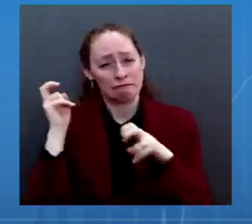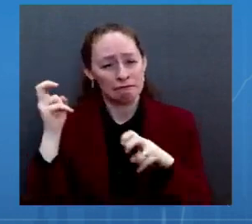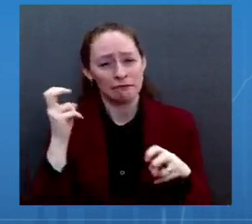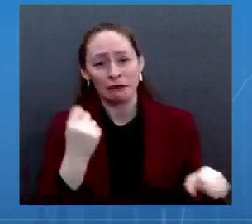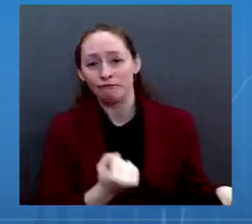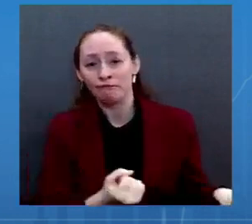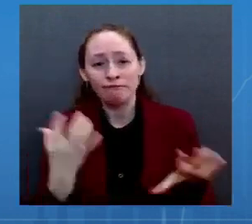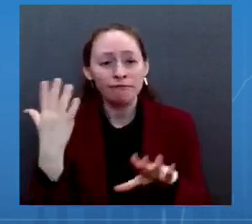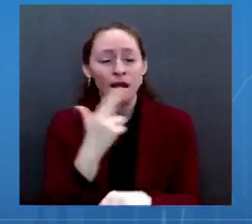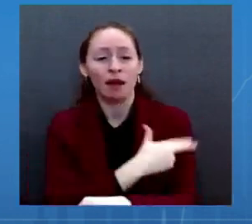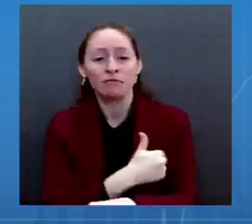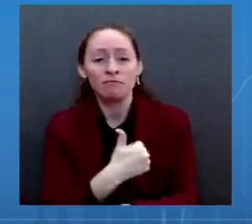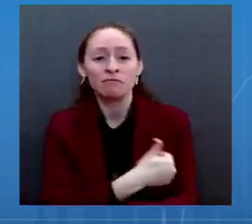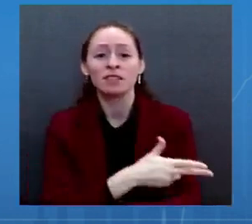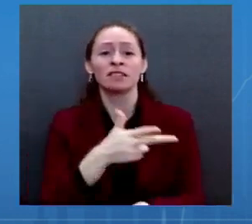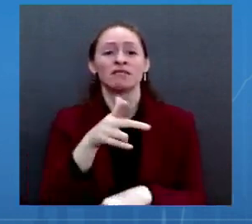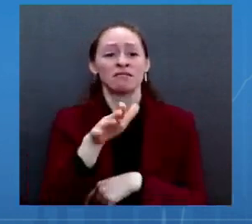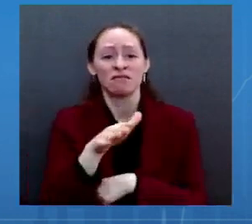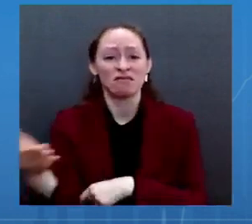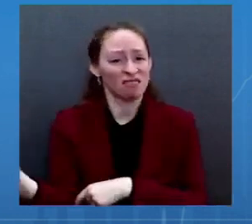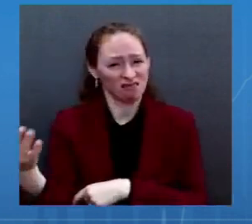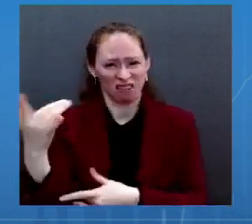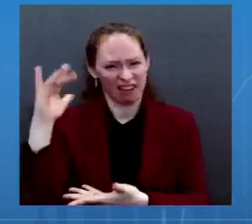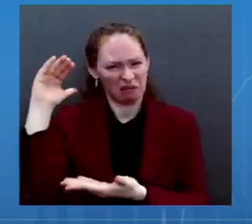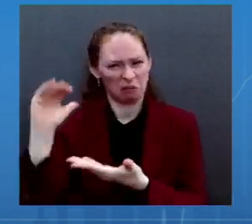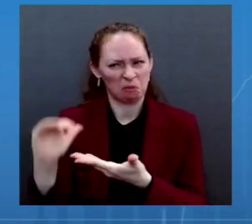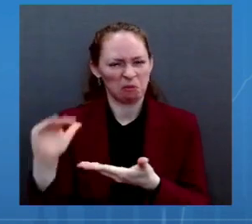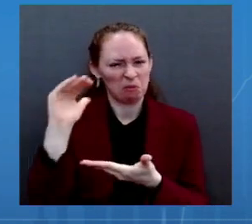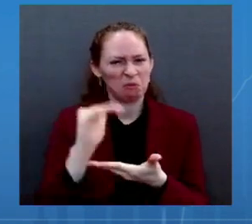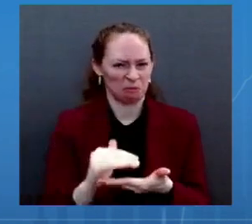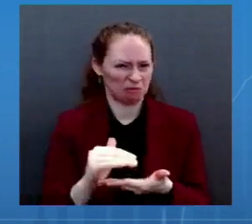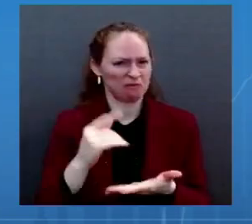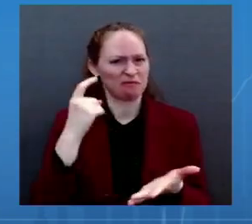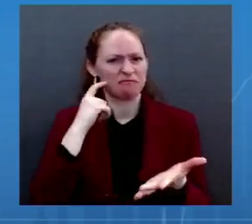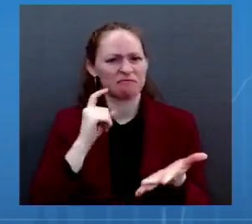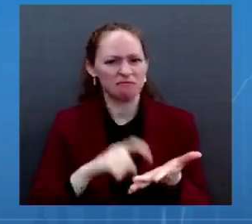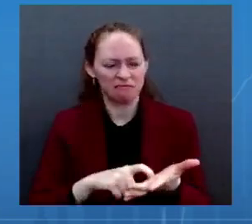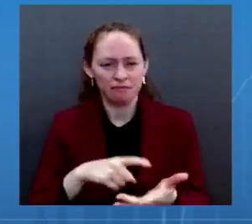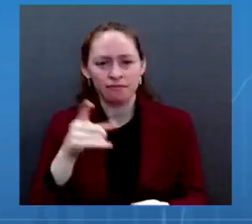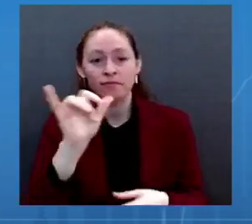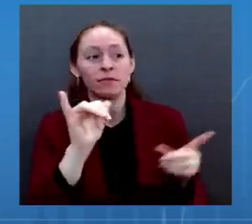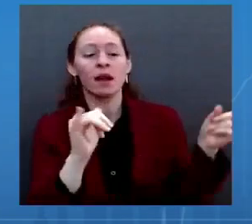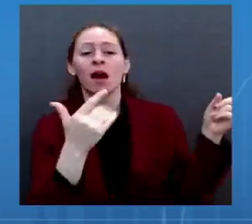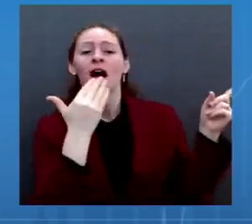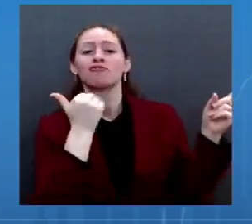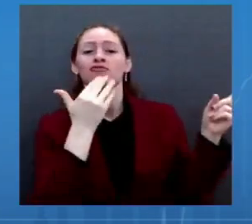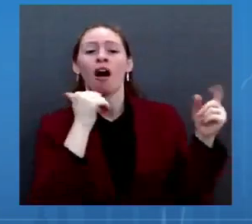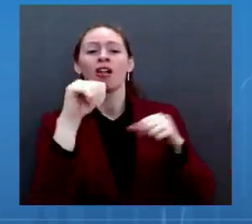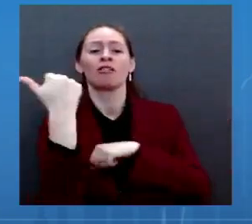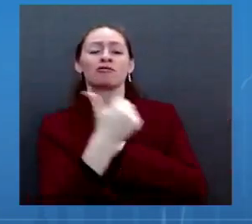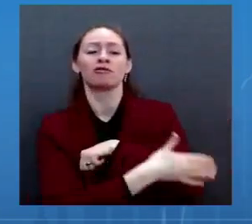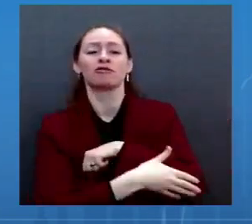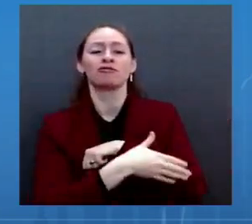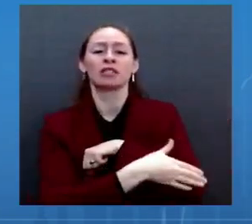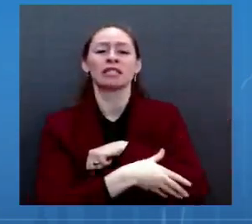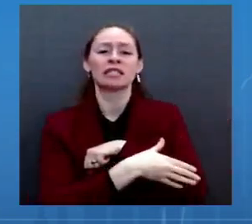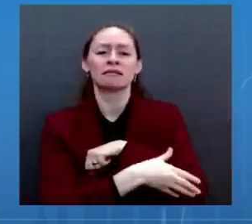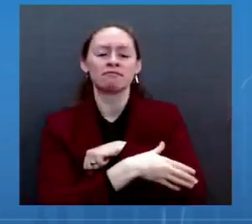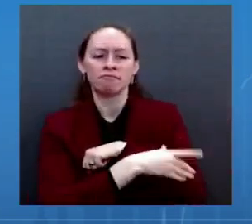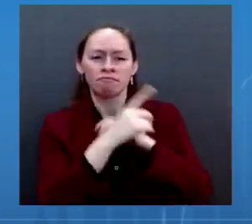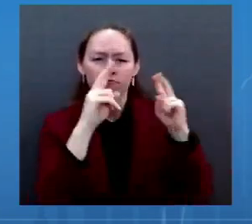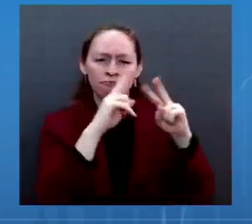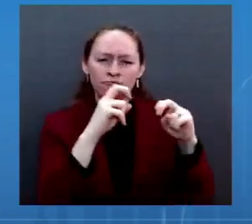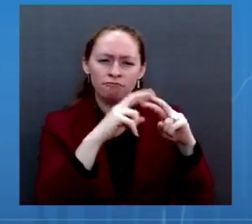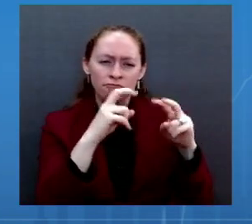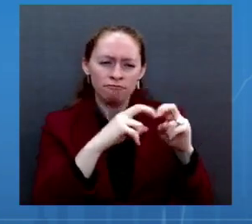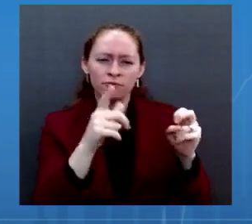Israel comparing those who are boosted with those who are fully vaccinated, a booster dose decreased infection by 10